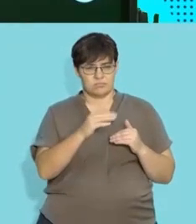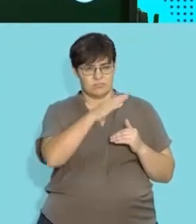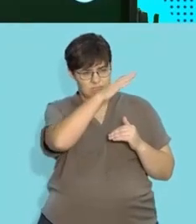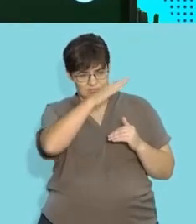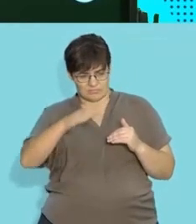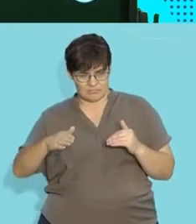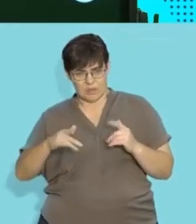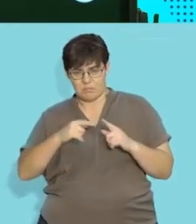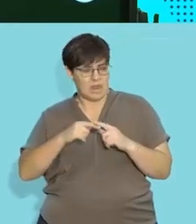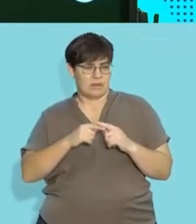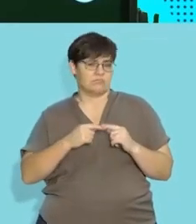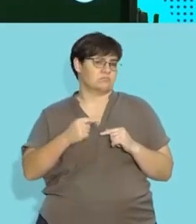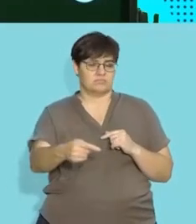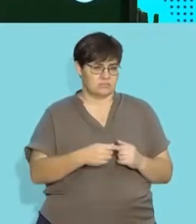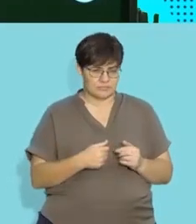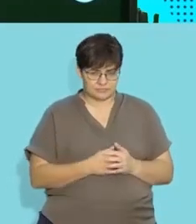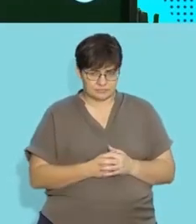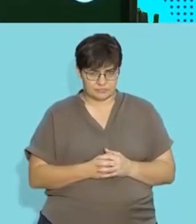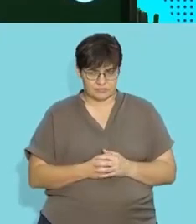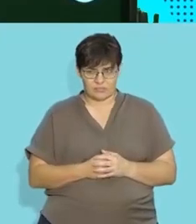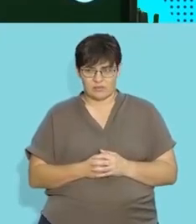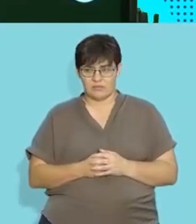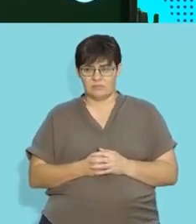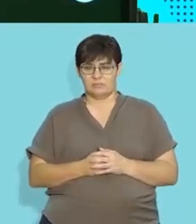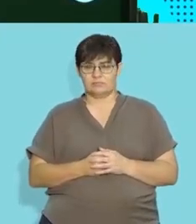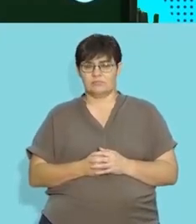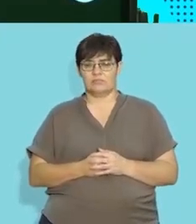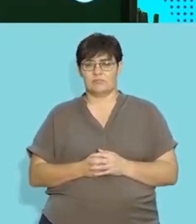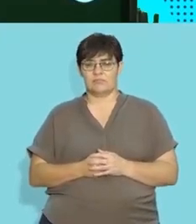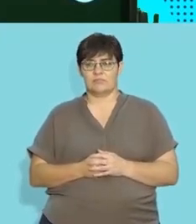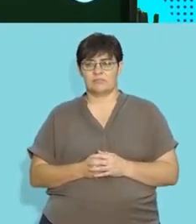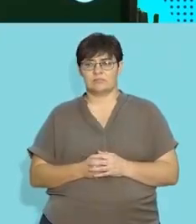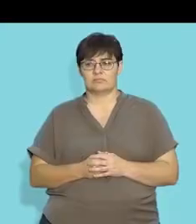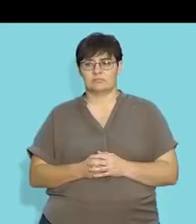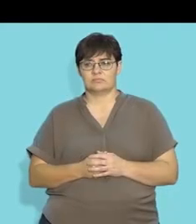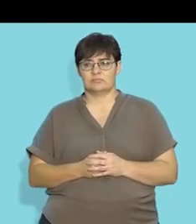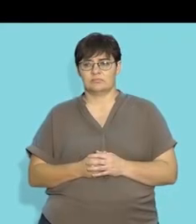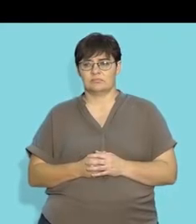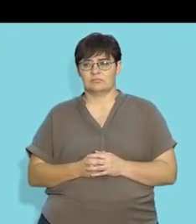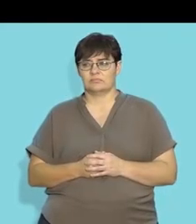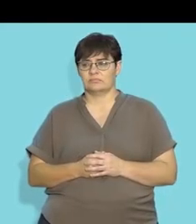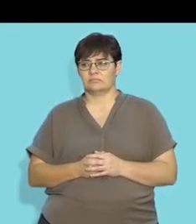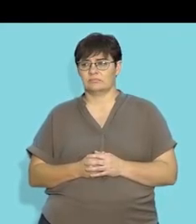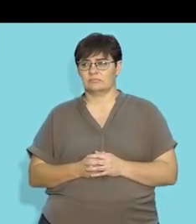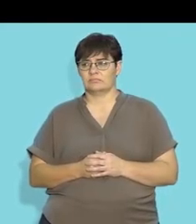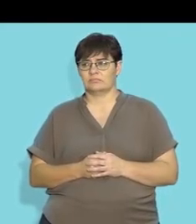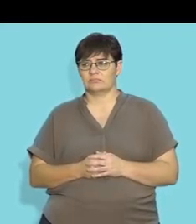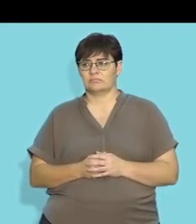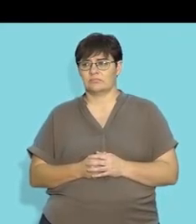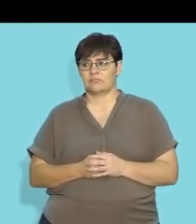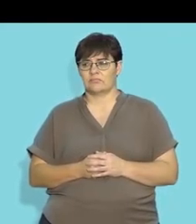away from everyone. Are we together? Great, fantastic. Okay, now let's